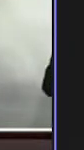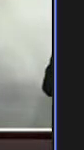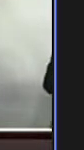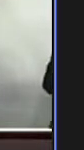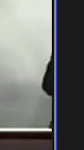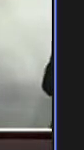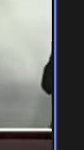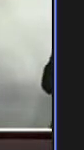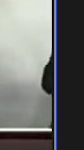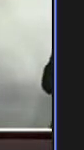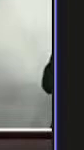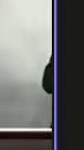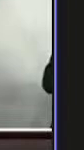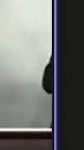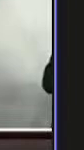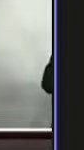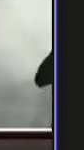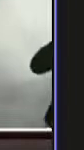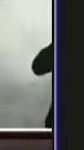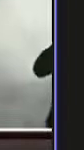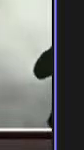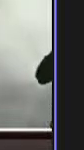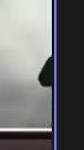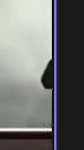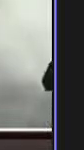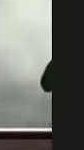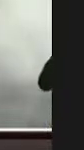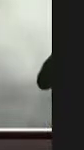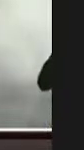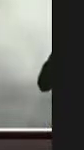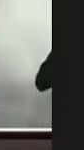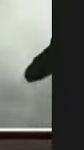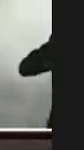proceed, Speaker? It's my observation. It's an outgoing premier.